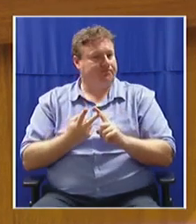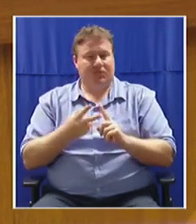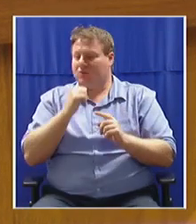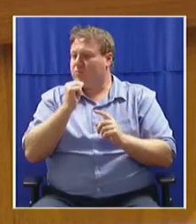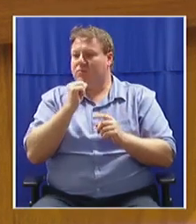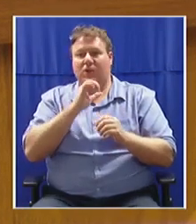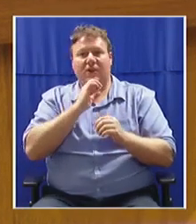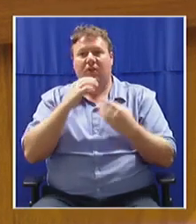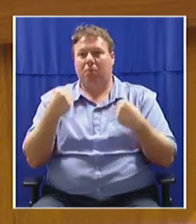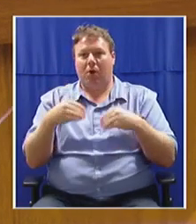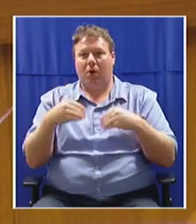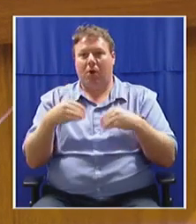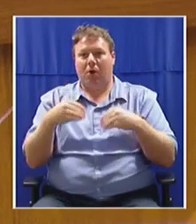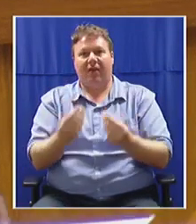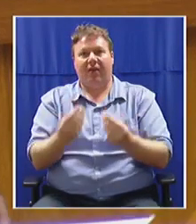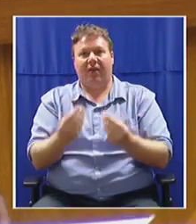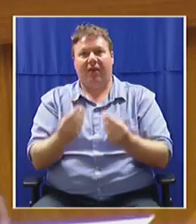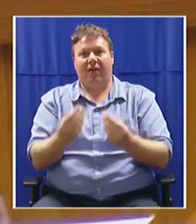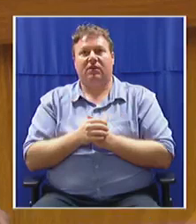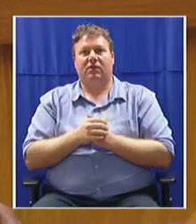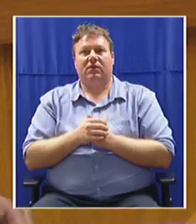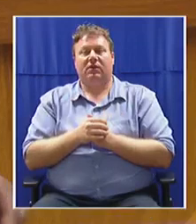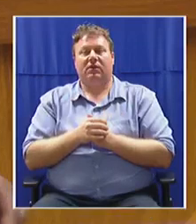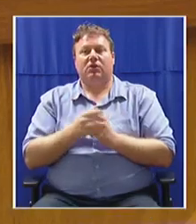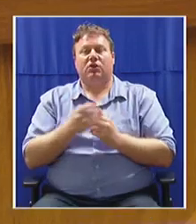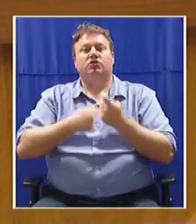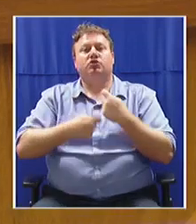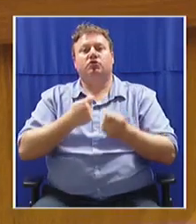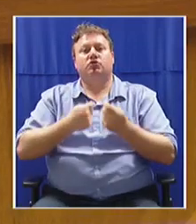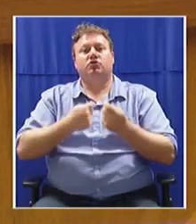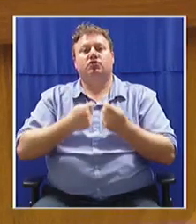markets, restricted trading spaces,